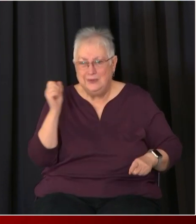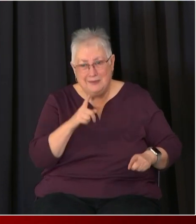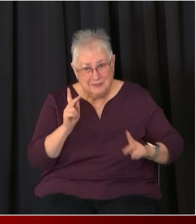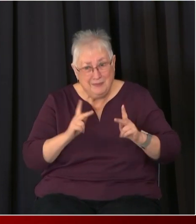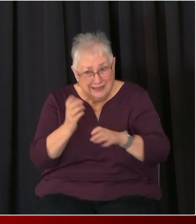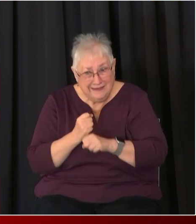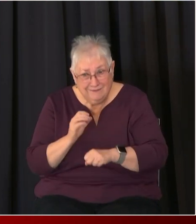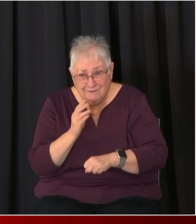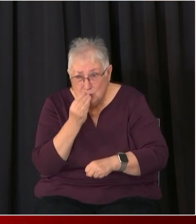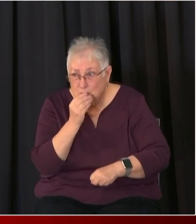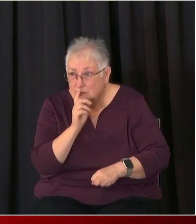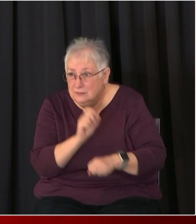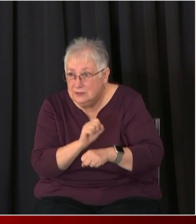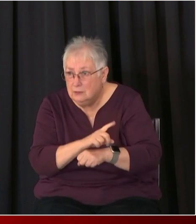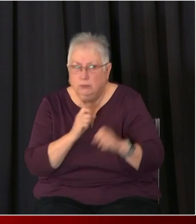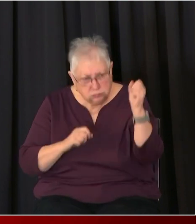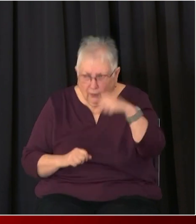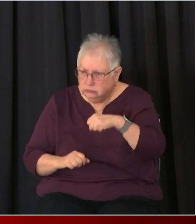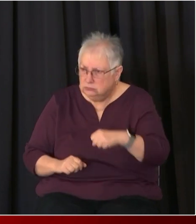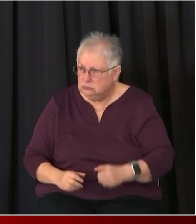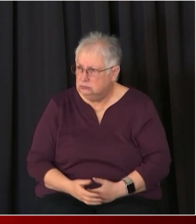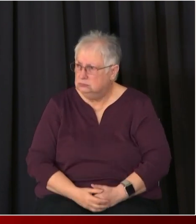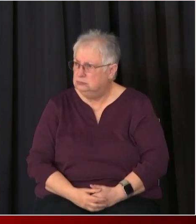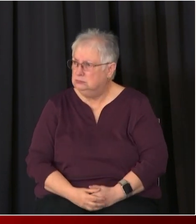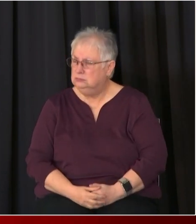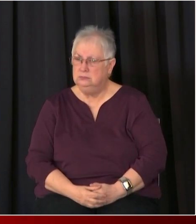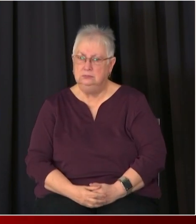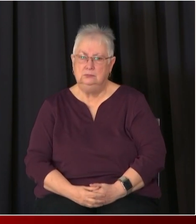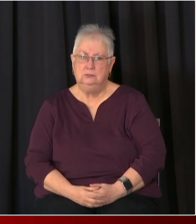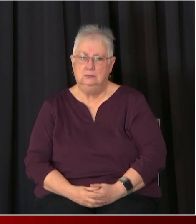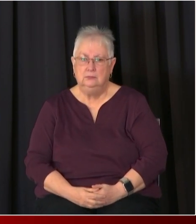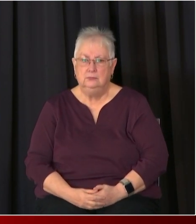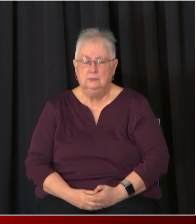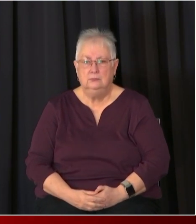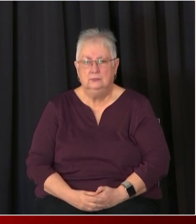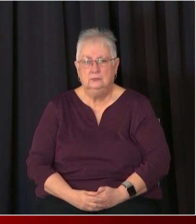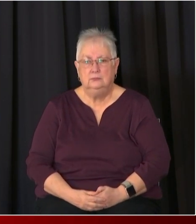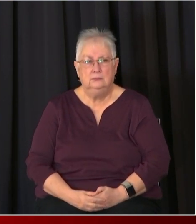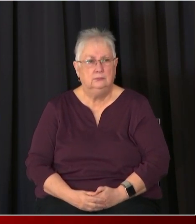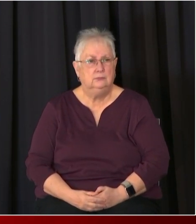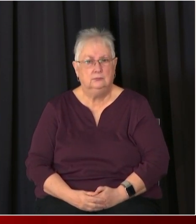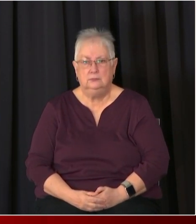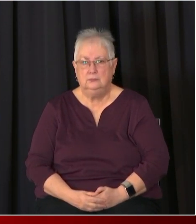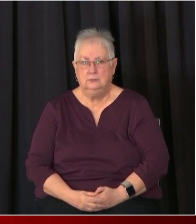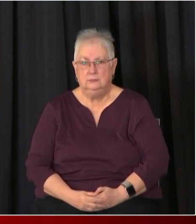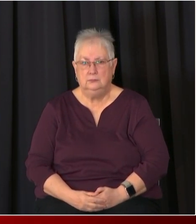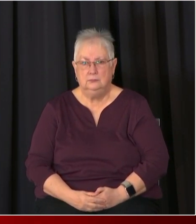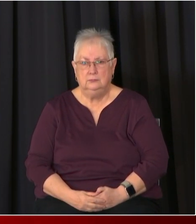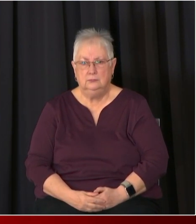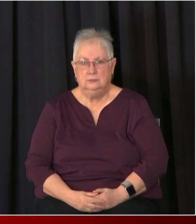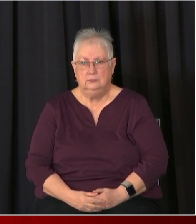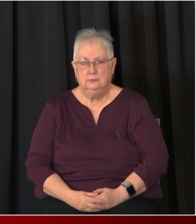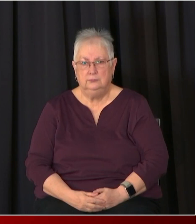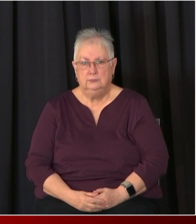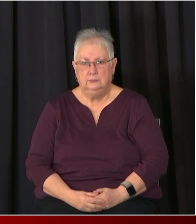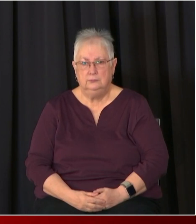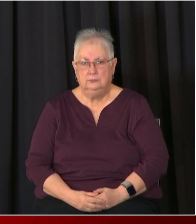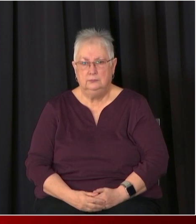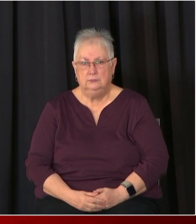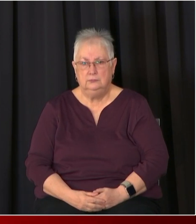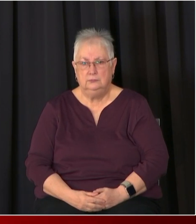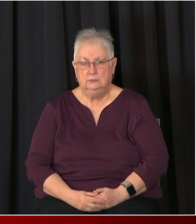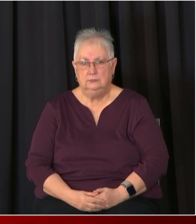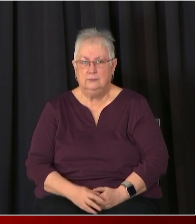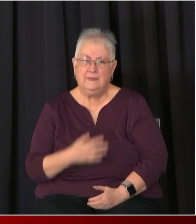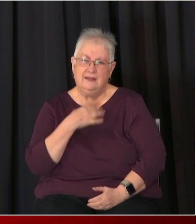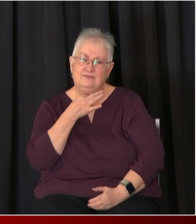All right, last round. Any other questions? Yes? Dr. Nesbitt, can I ask about the app on our phones that is tracking